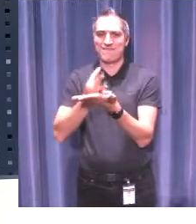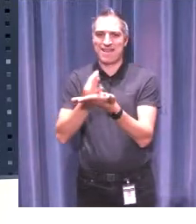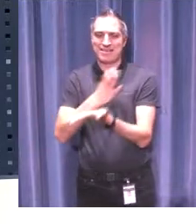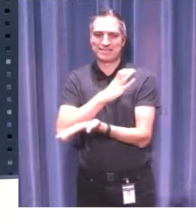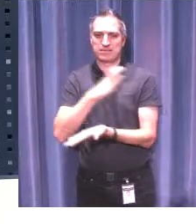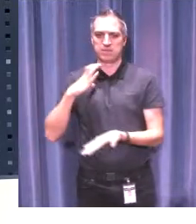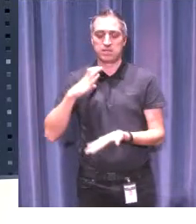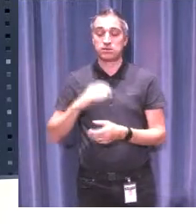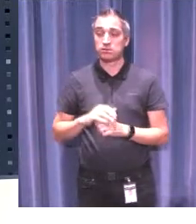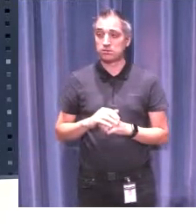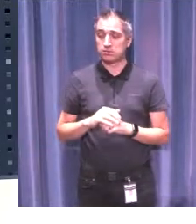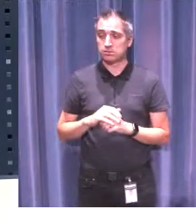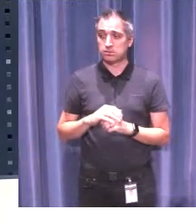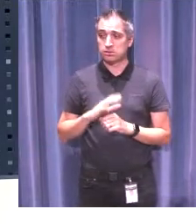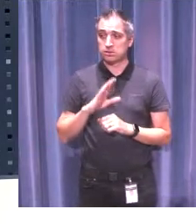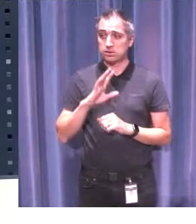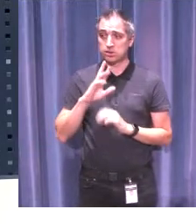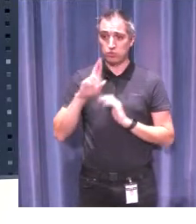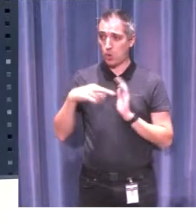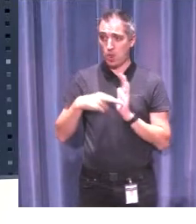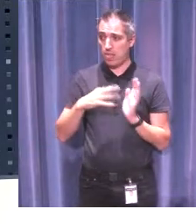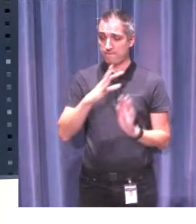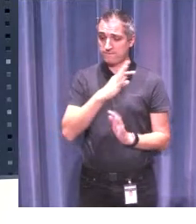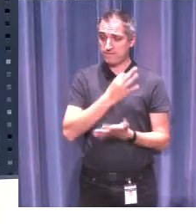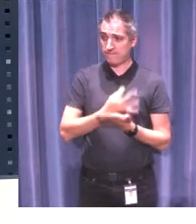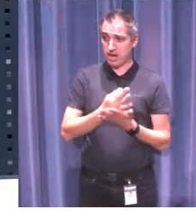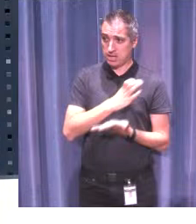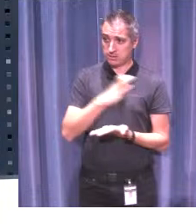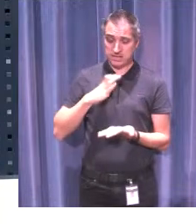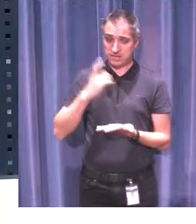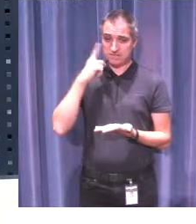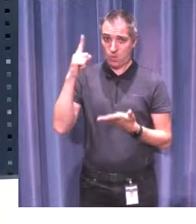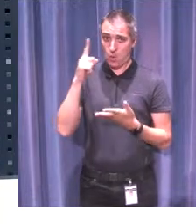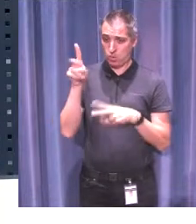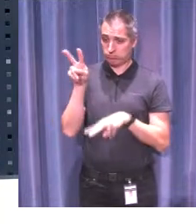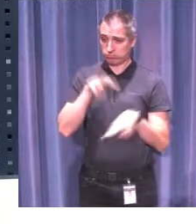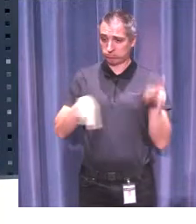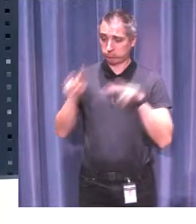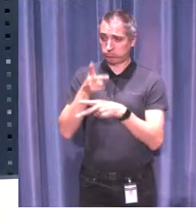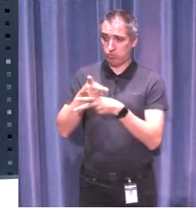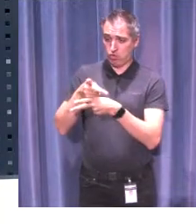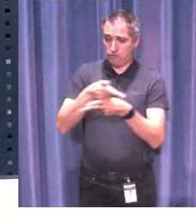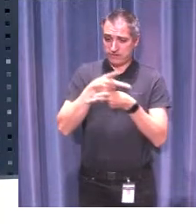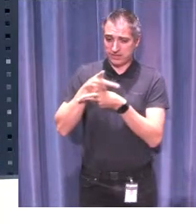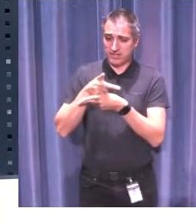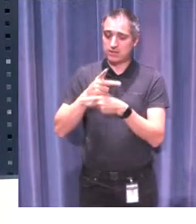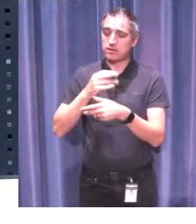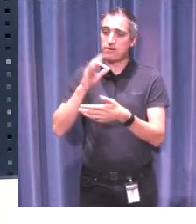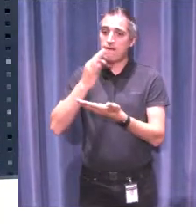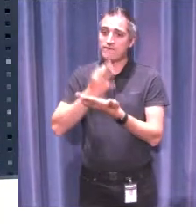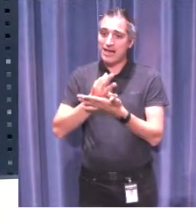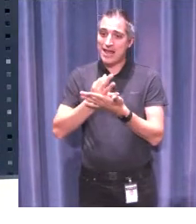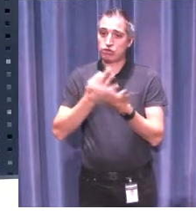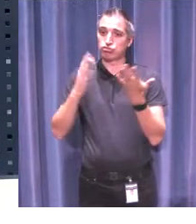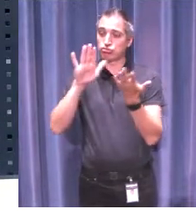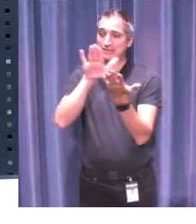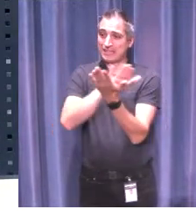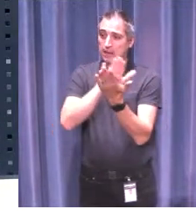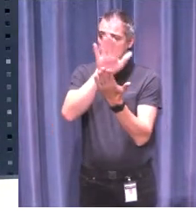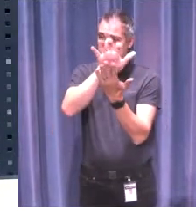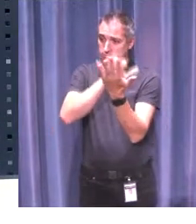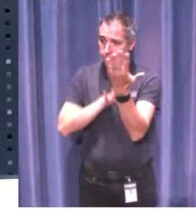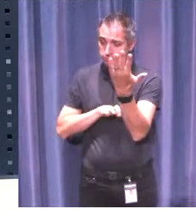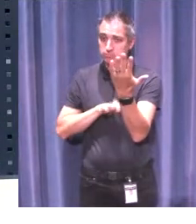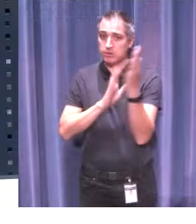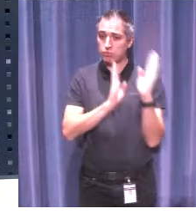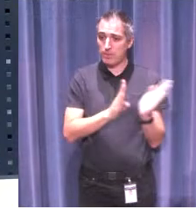The role of the Finance Committee is to oversee the financial statement preparations and